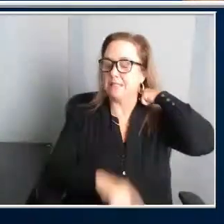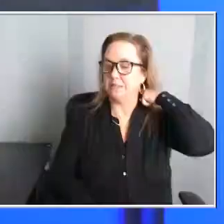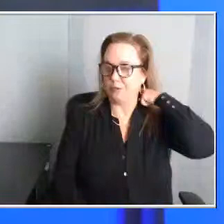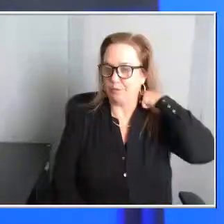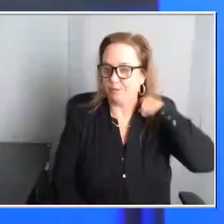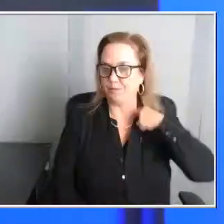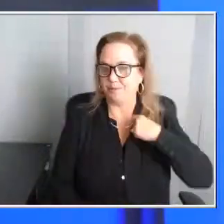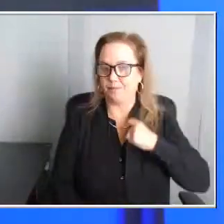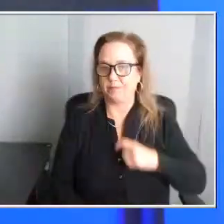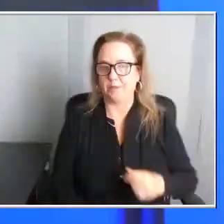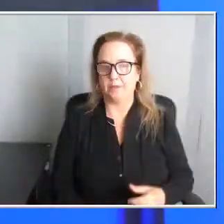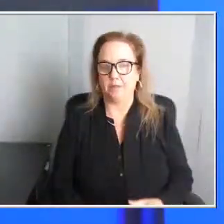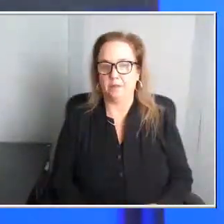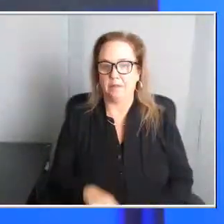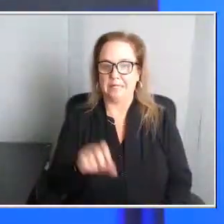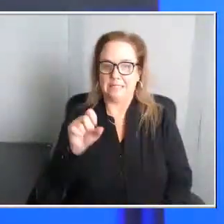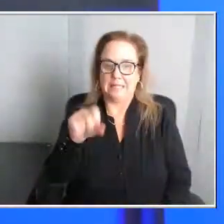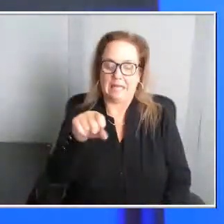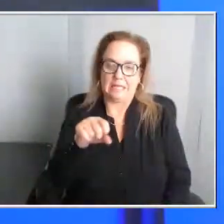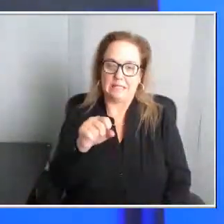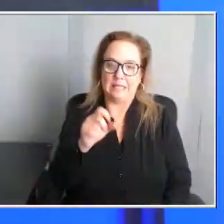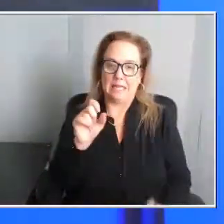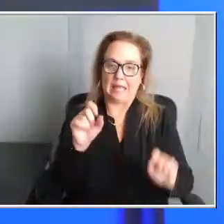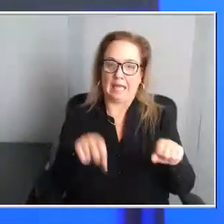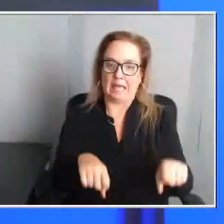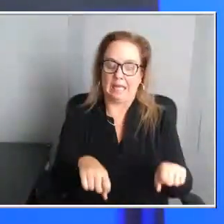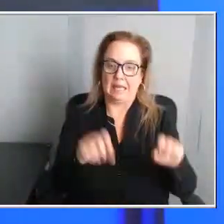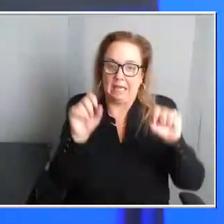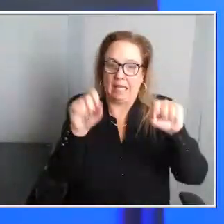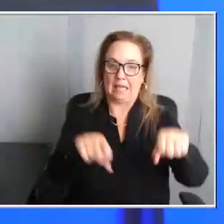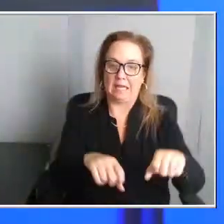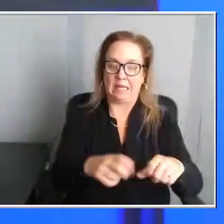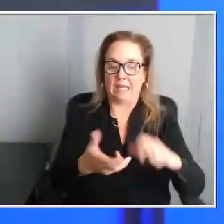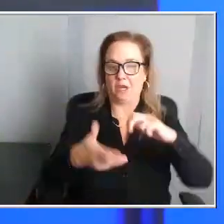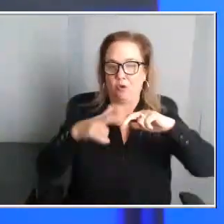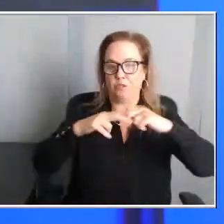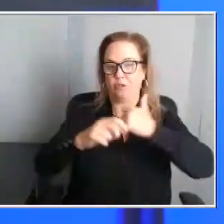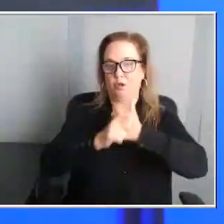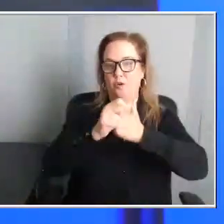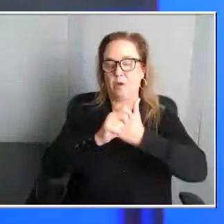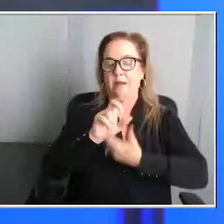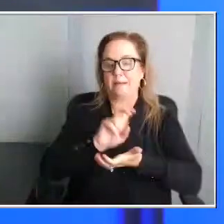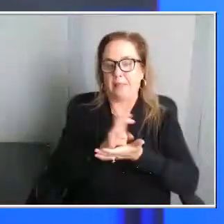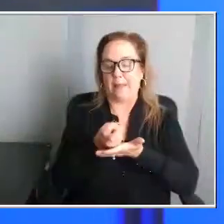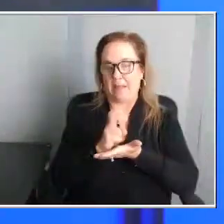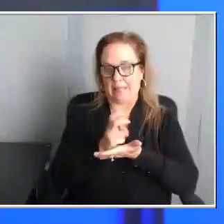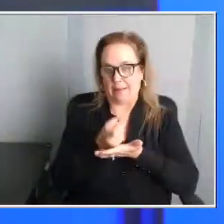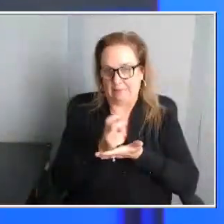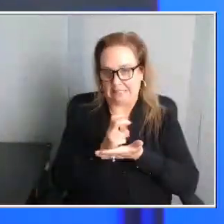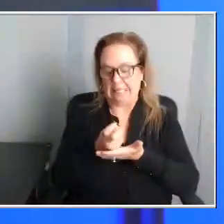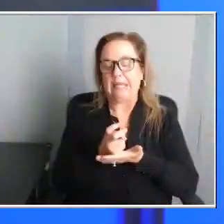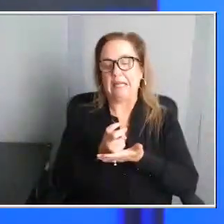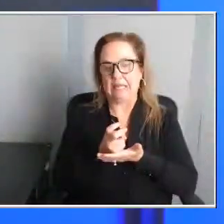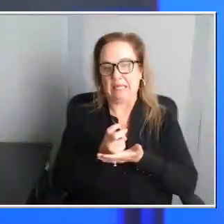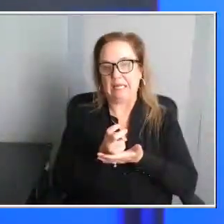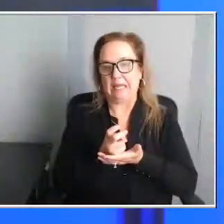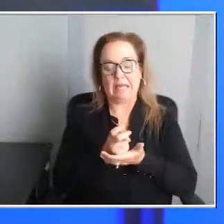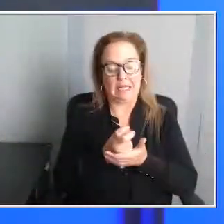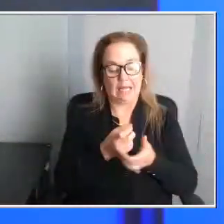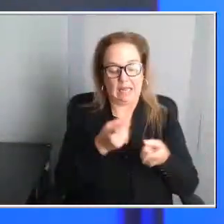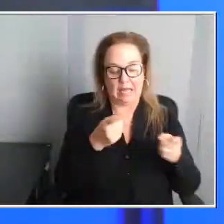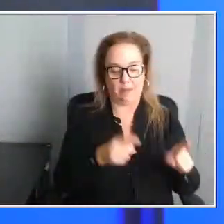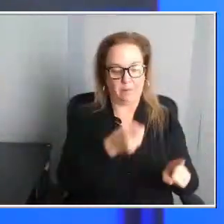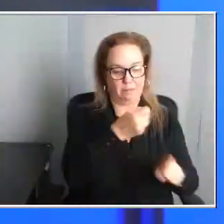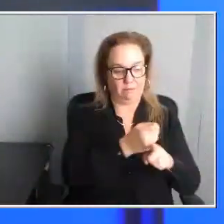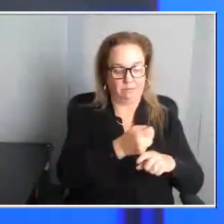would say it's just a yes. It can. It increases your risk of epilepsy, and it can happen immediately, you know, within